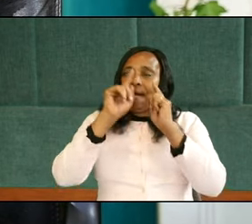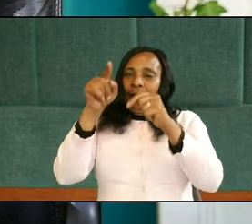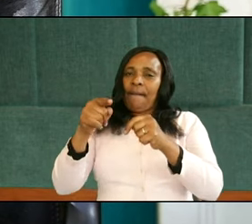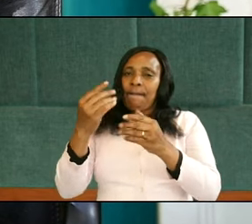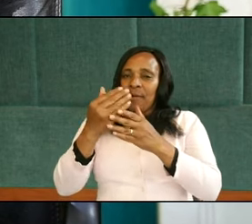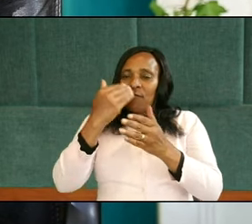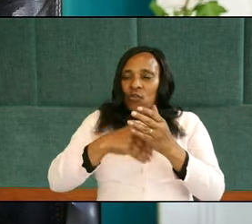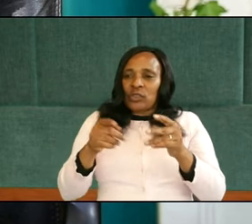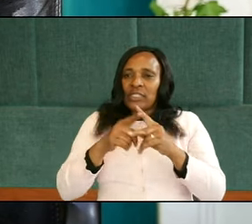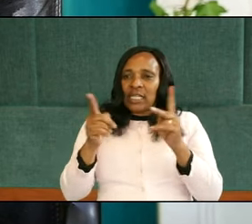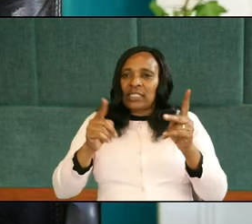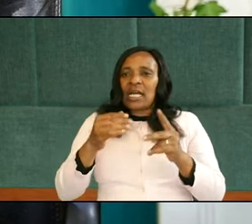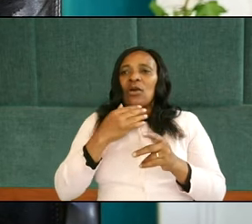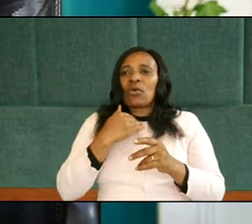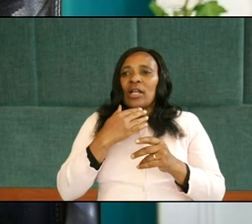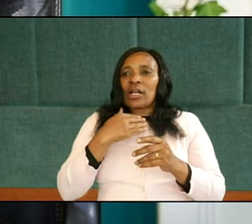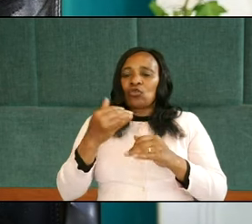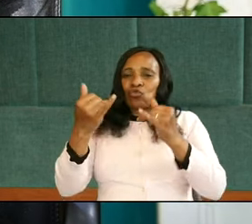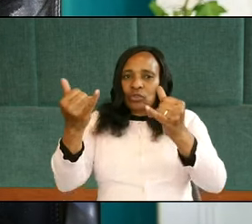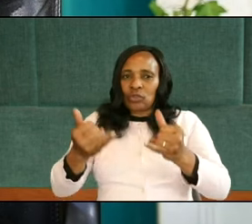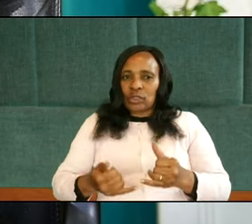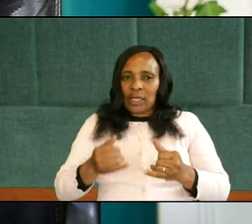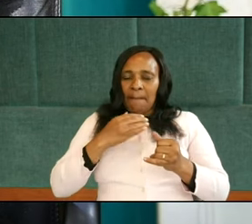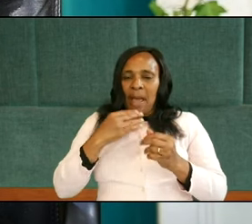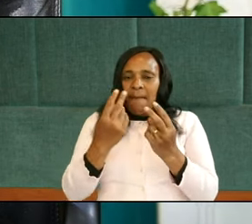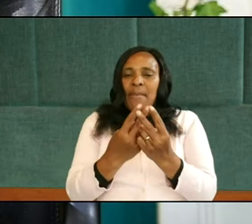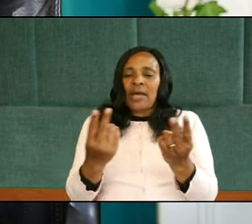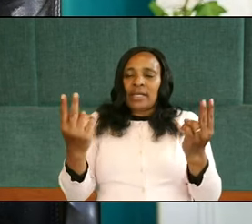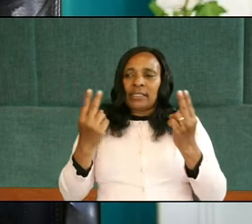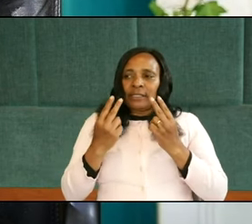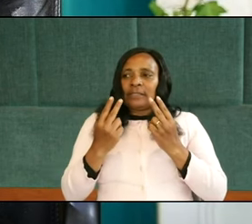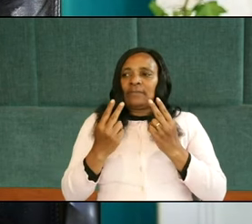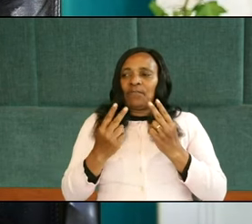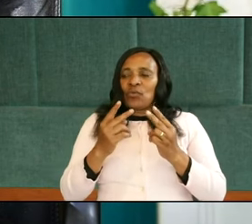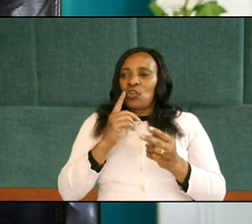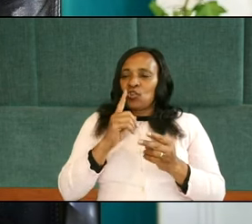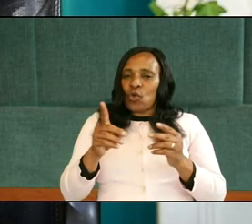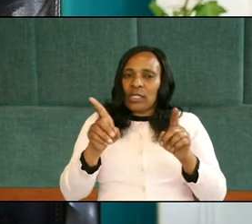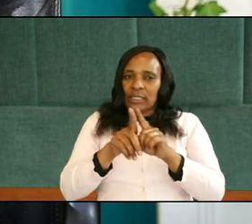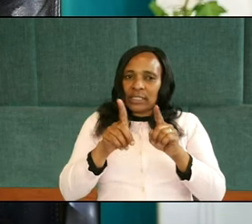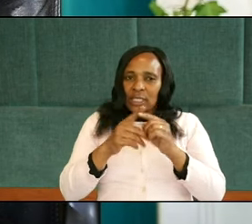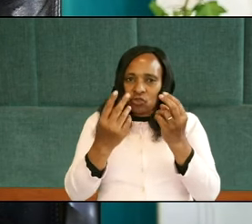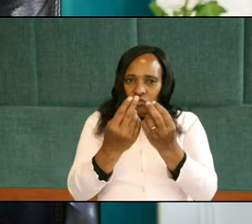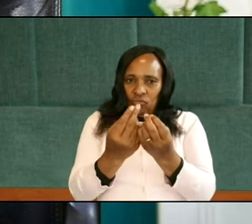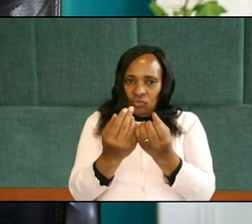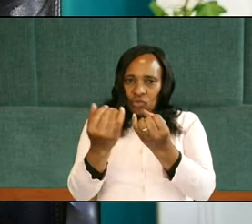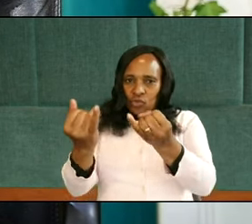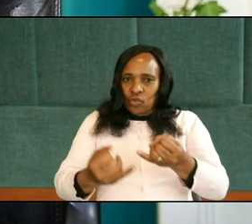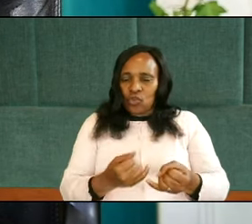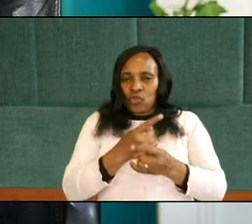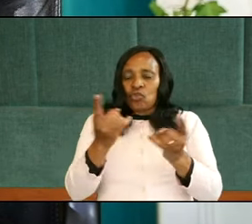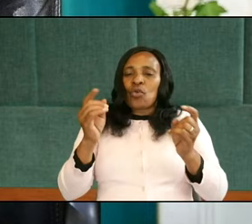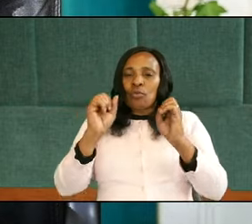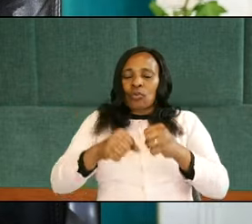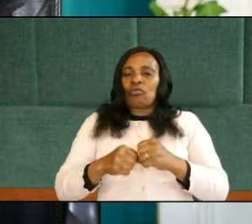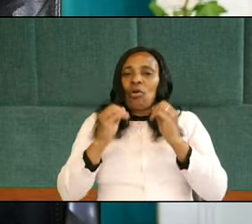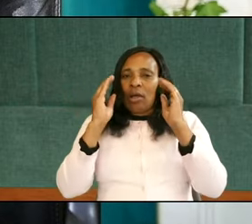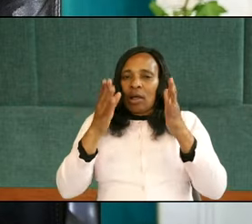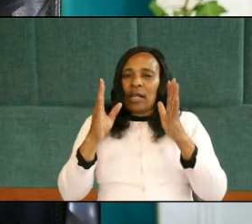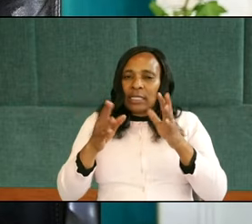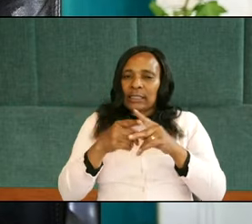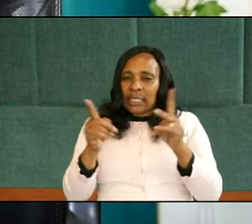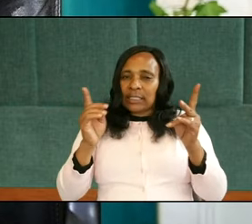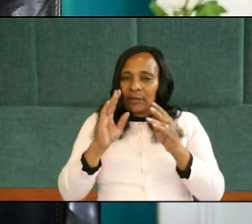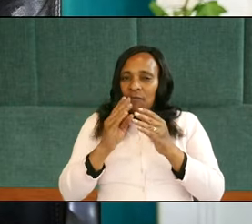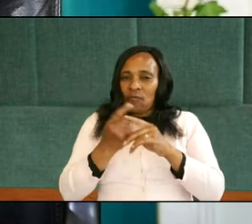we begin, I'd like to introduce my panelists. So as I introduce you, maybe you can just wave. So starting